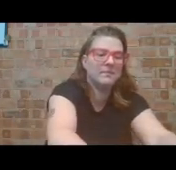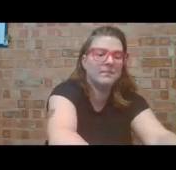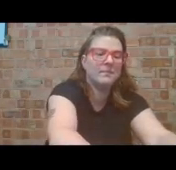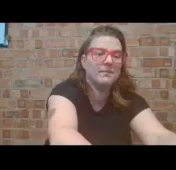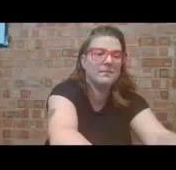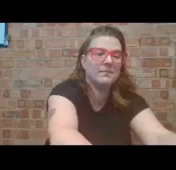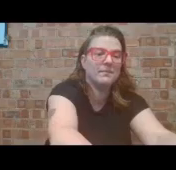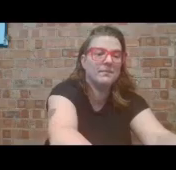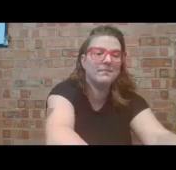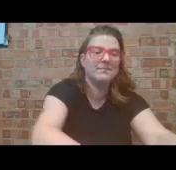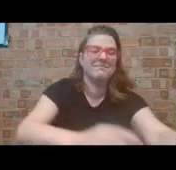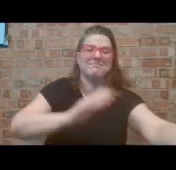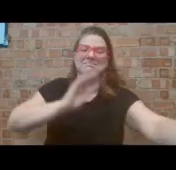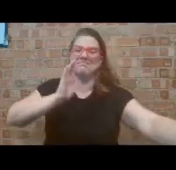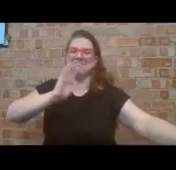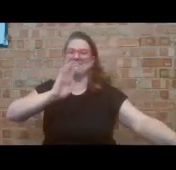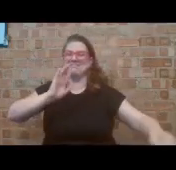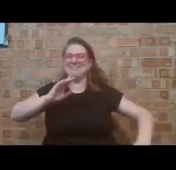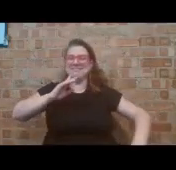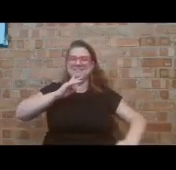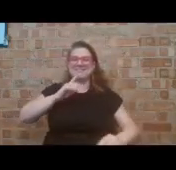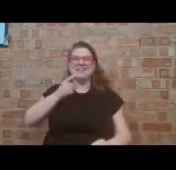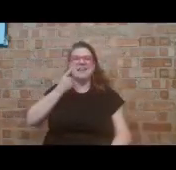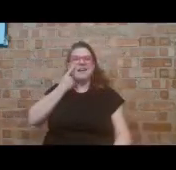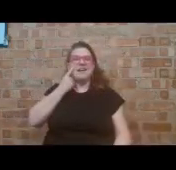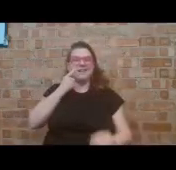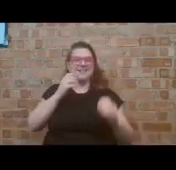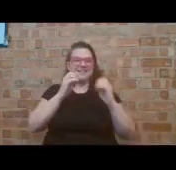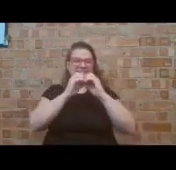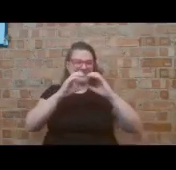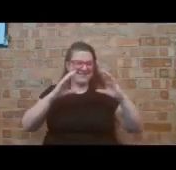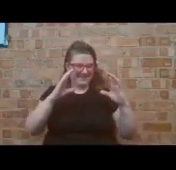is on that rectangle is where the zoom is on the screen.